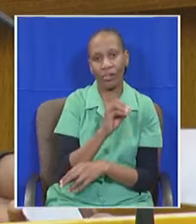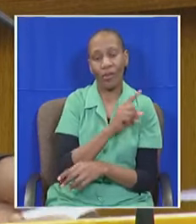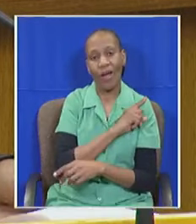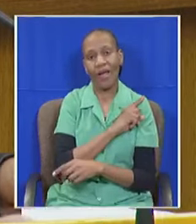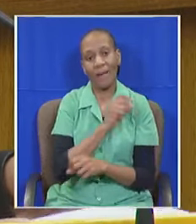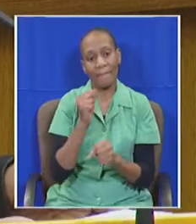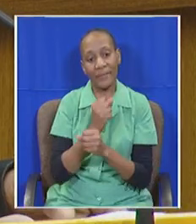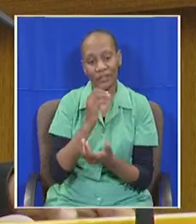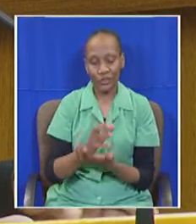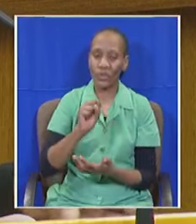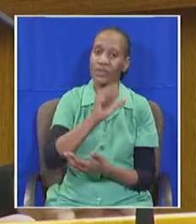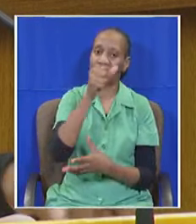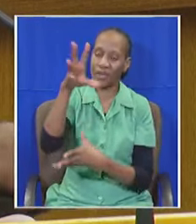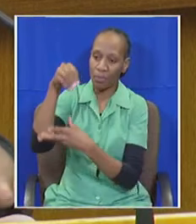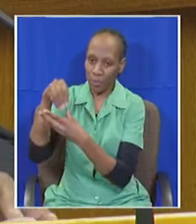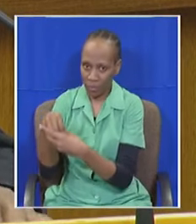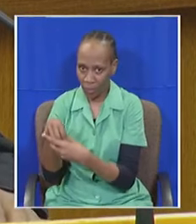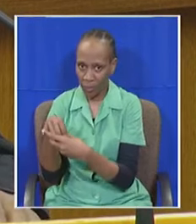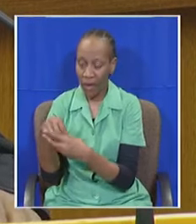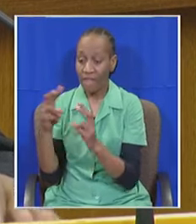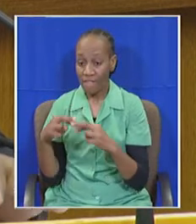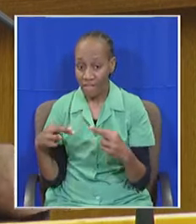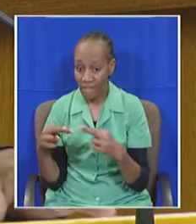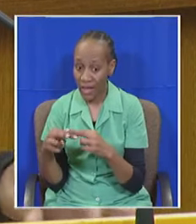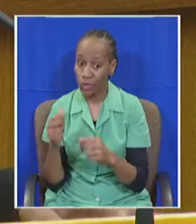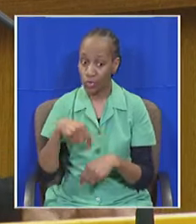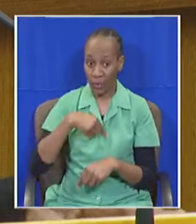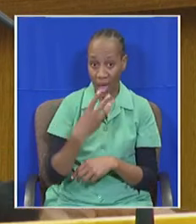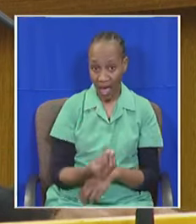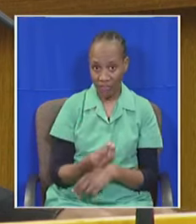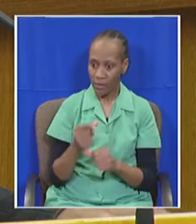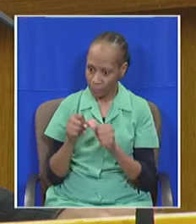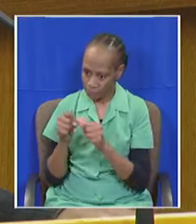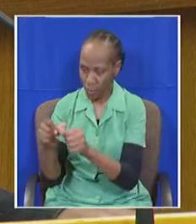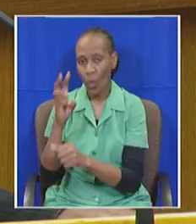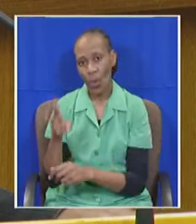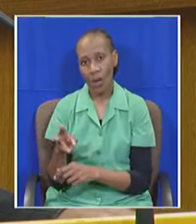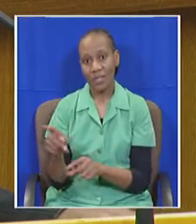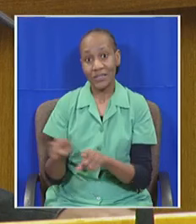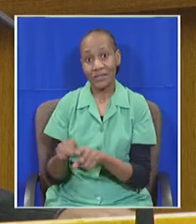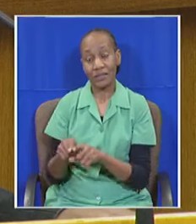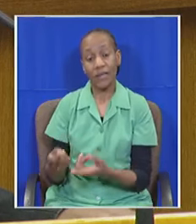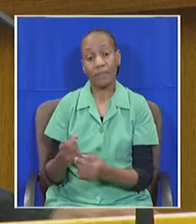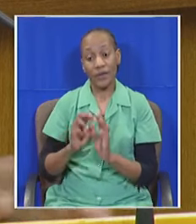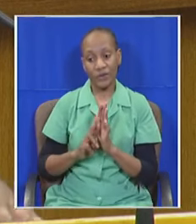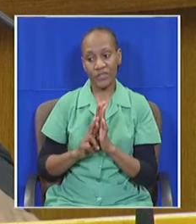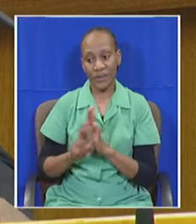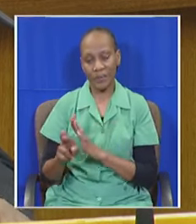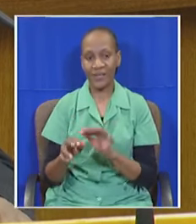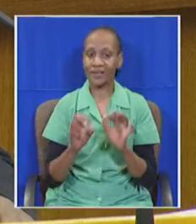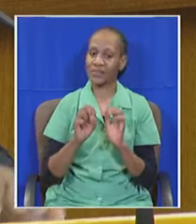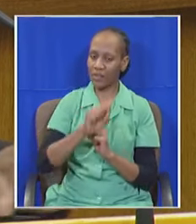participation does not transgress the values which we stand for and serves to espouse our voice at the same